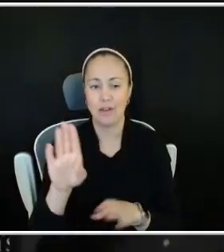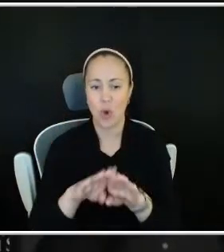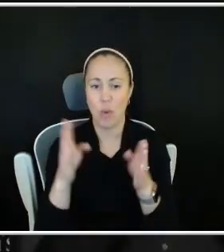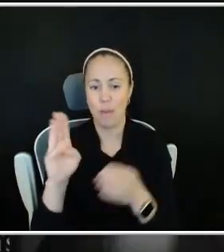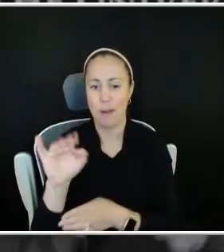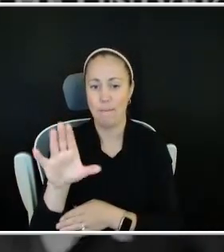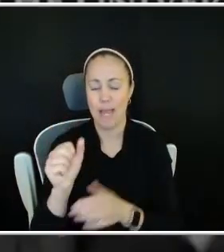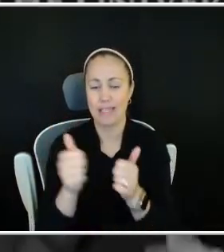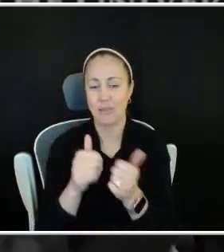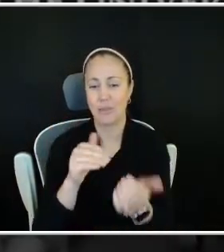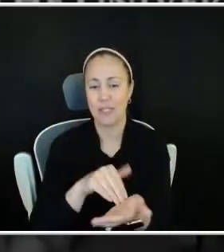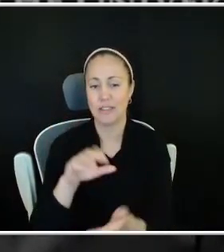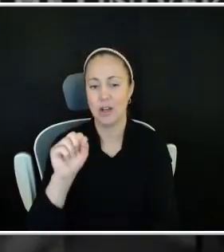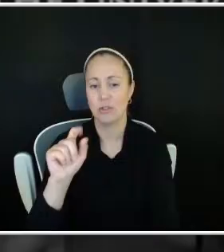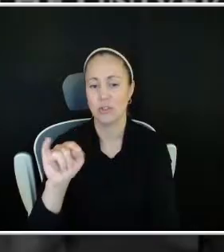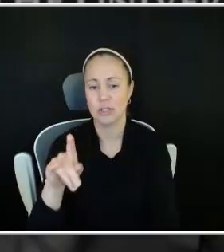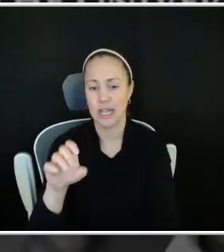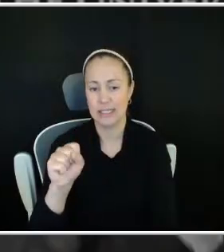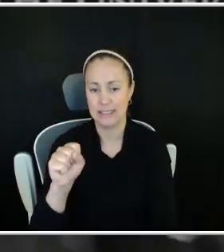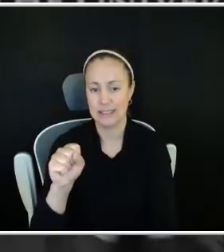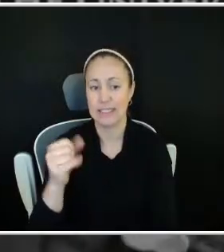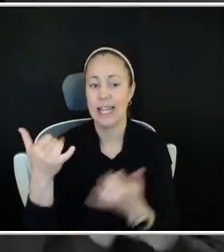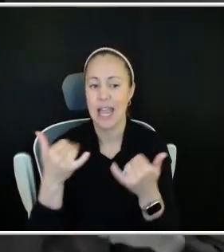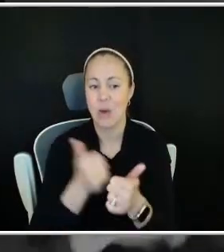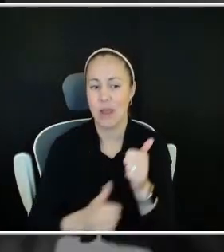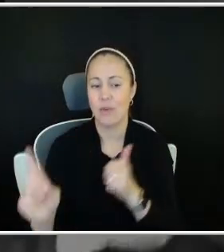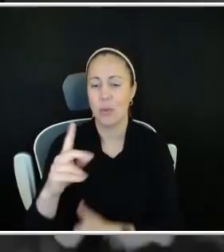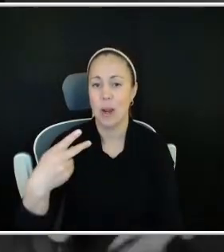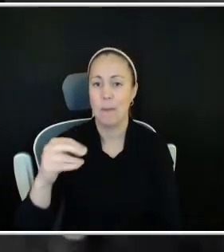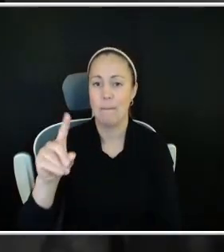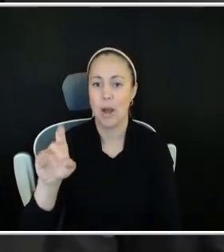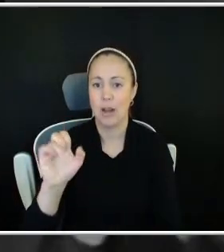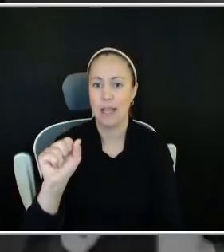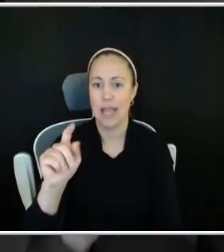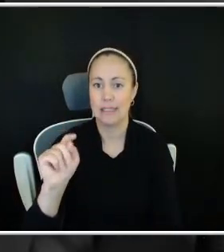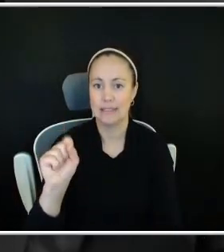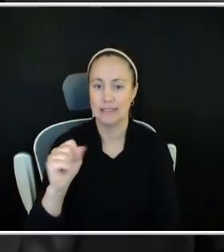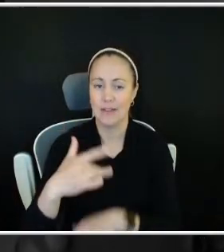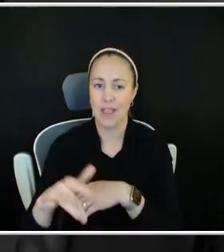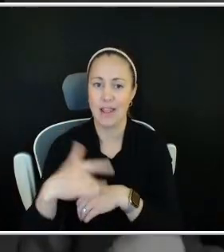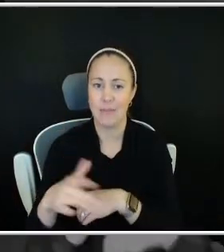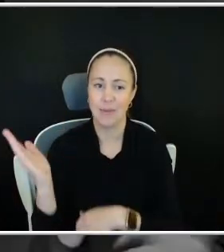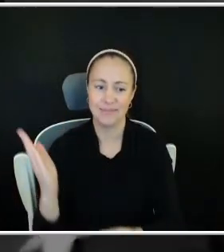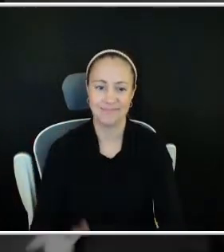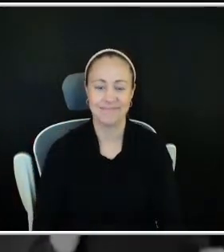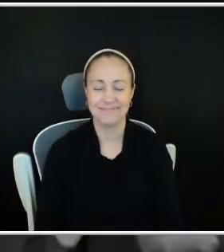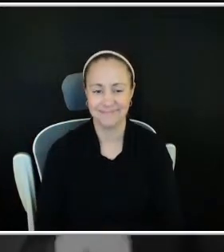Stites podcast. Now everywhere podcasts are available.